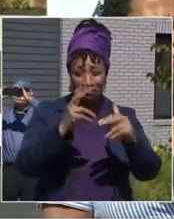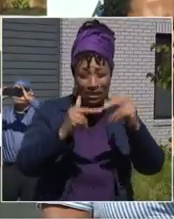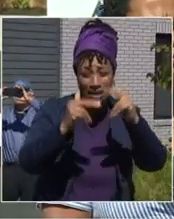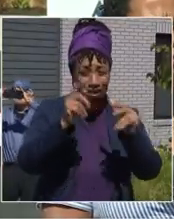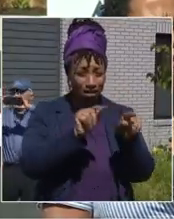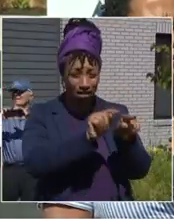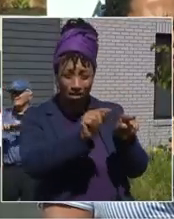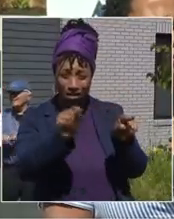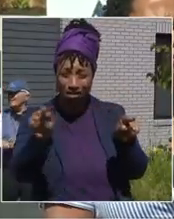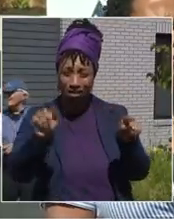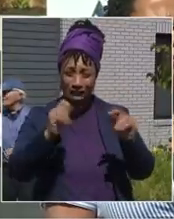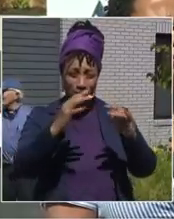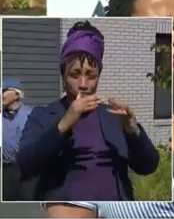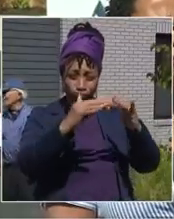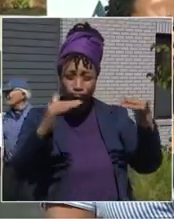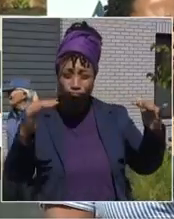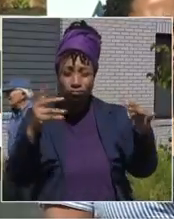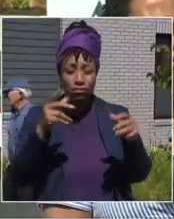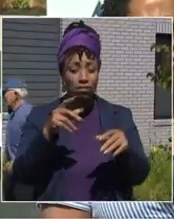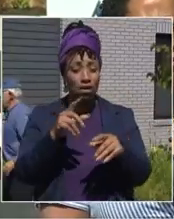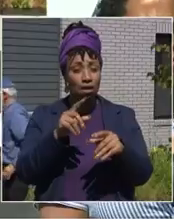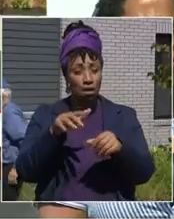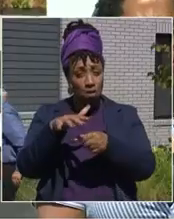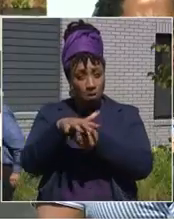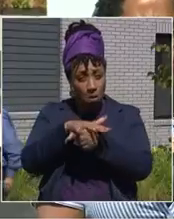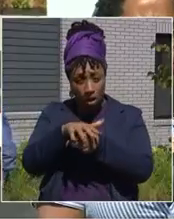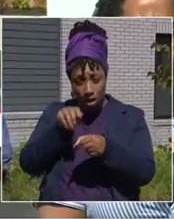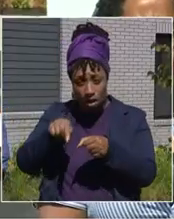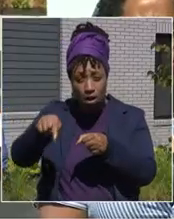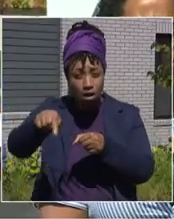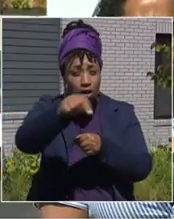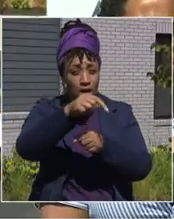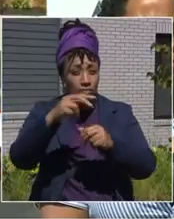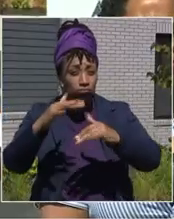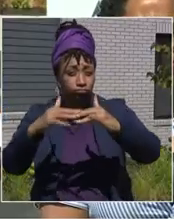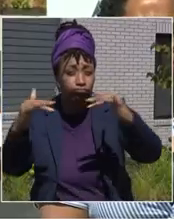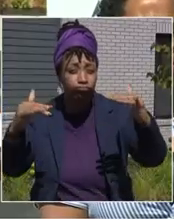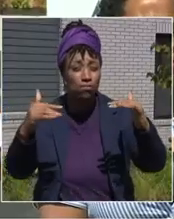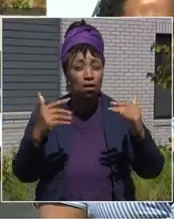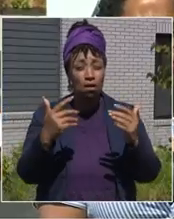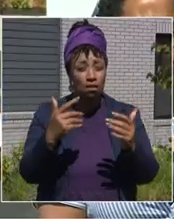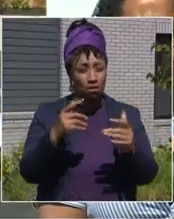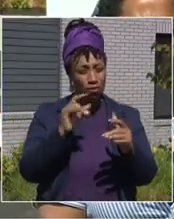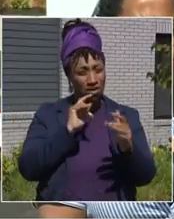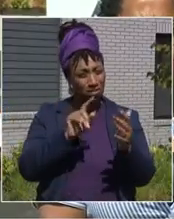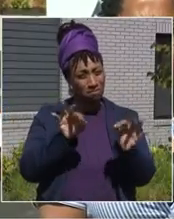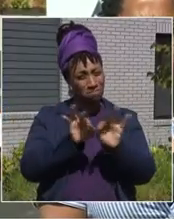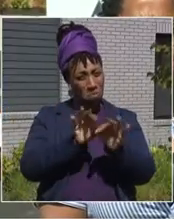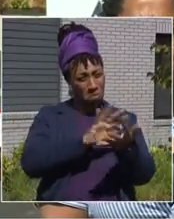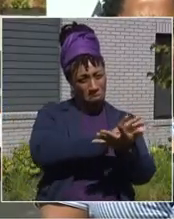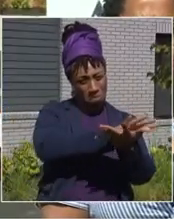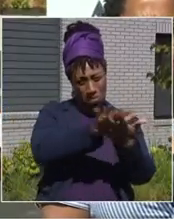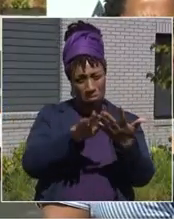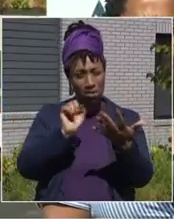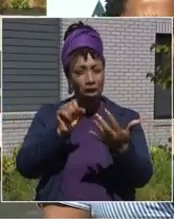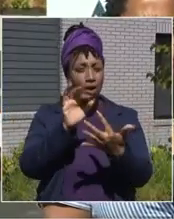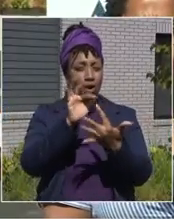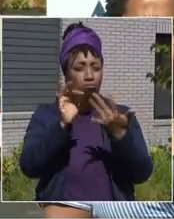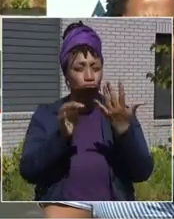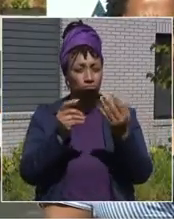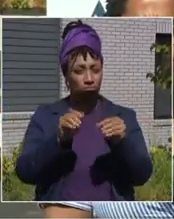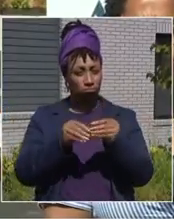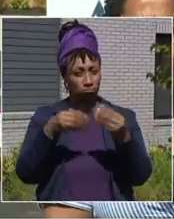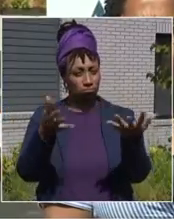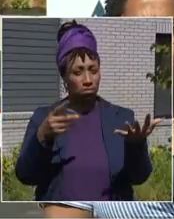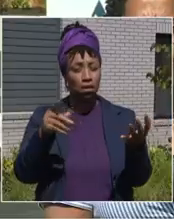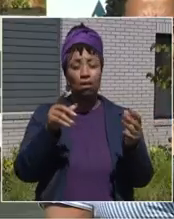of housing stock to attract and keep residents. Yes.